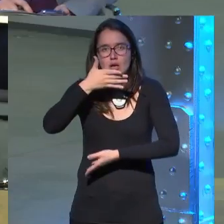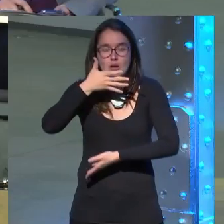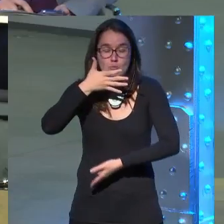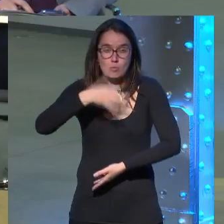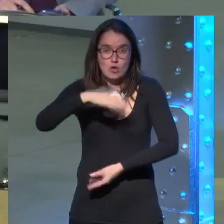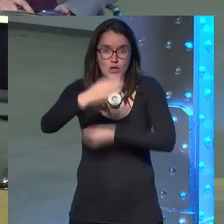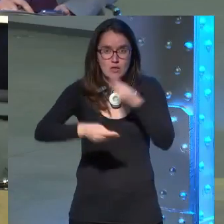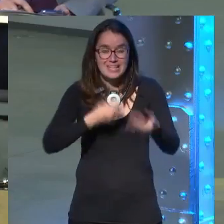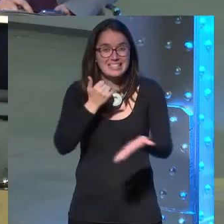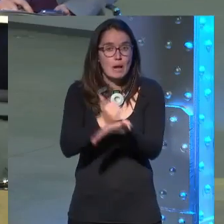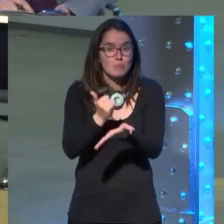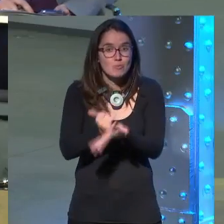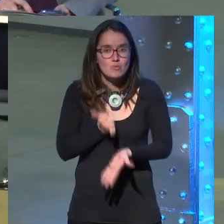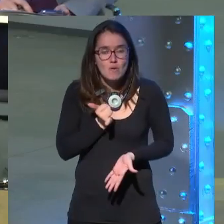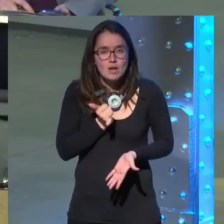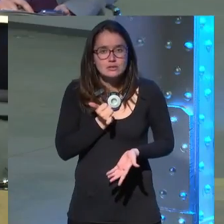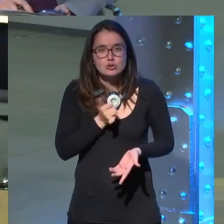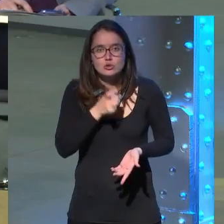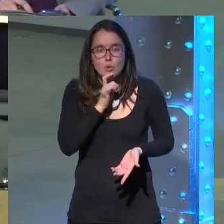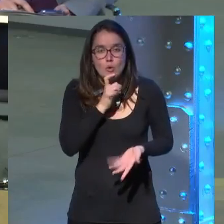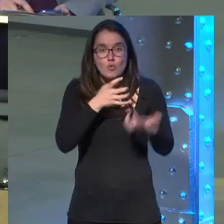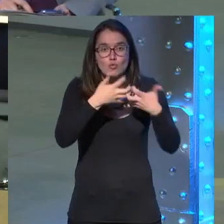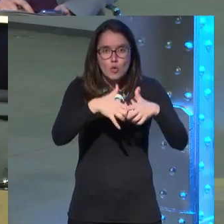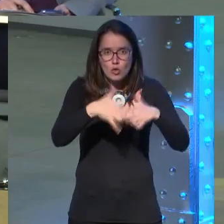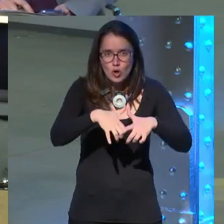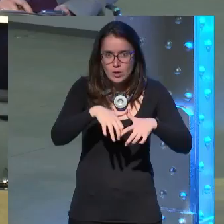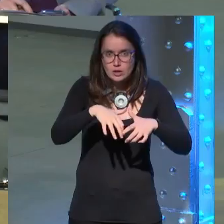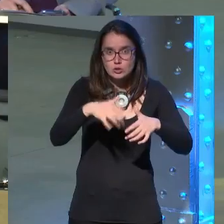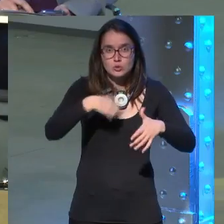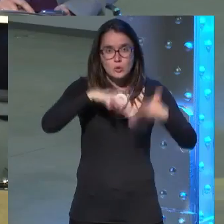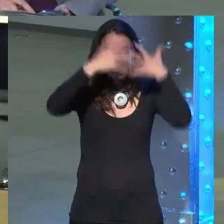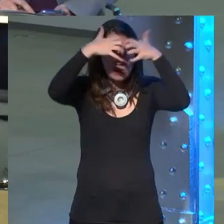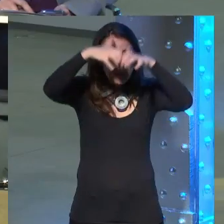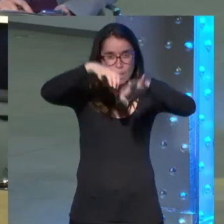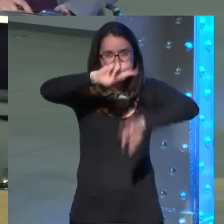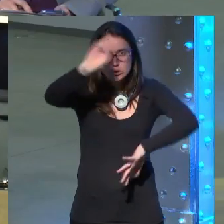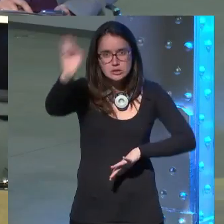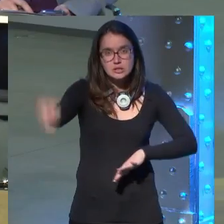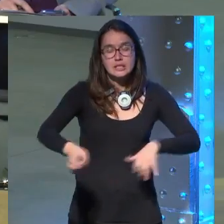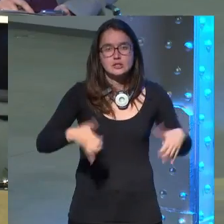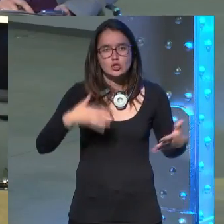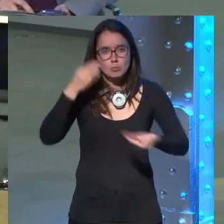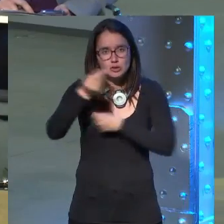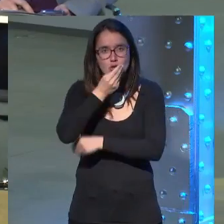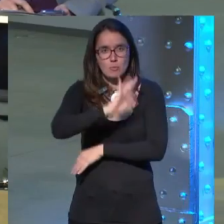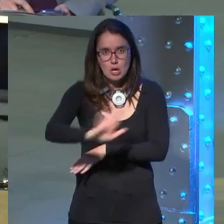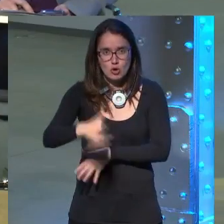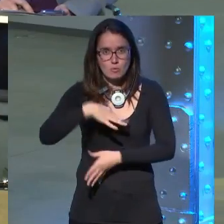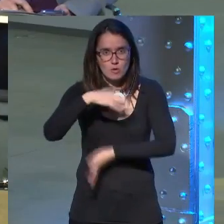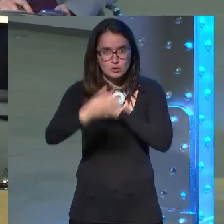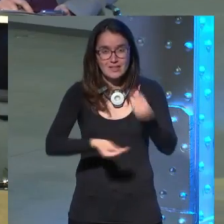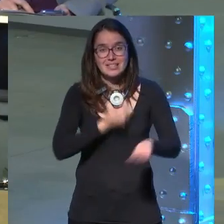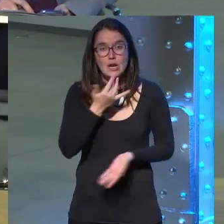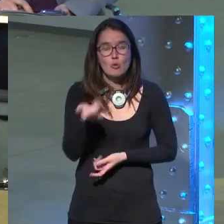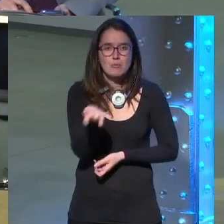that that's either running on our brains or that we are stuck inside, and that's the best that we can do. And it's similar to the best